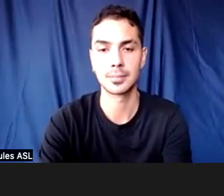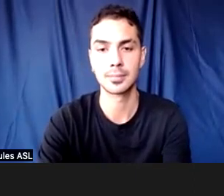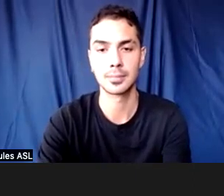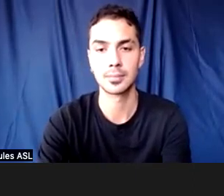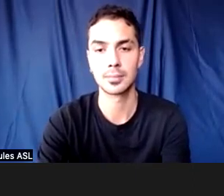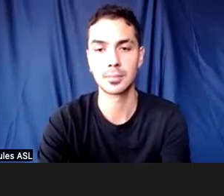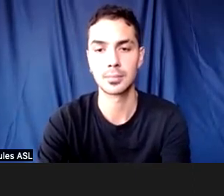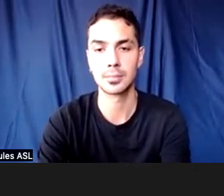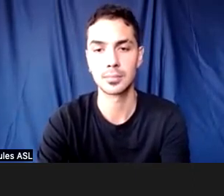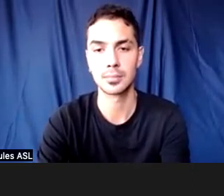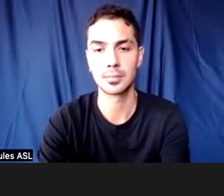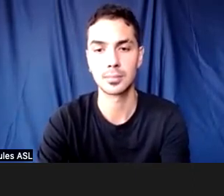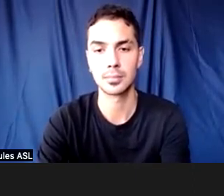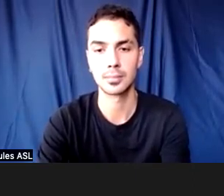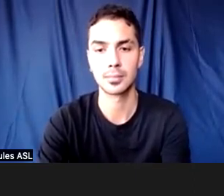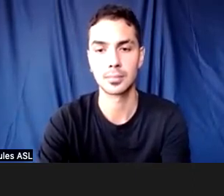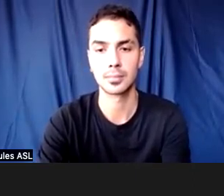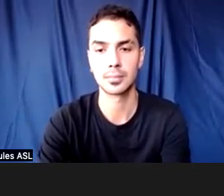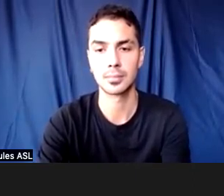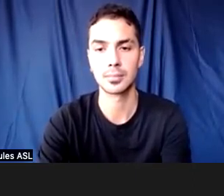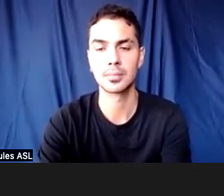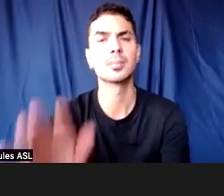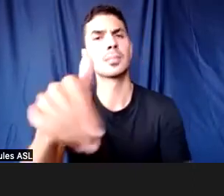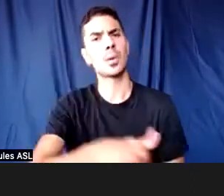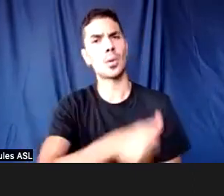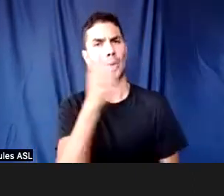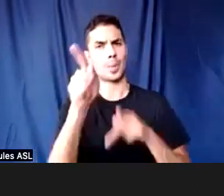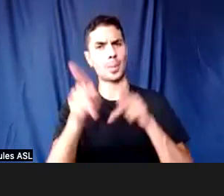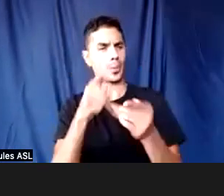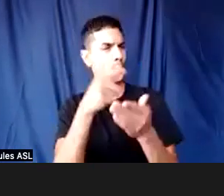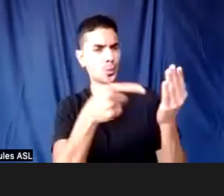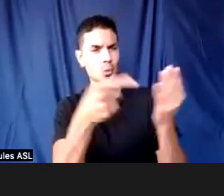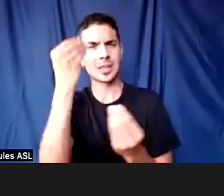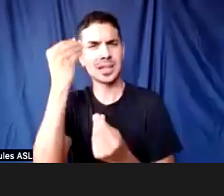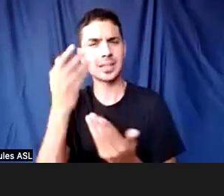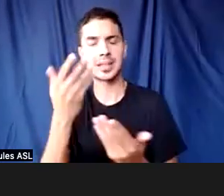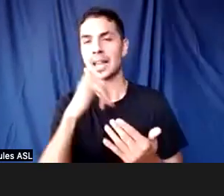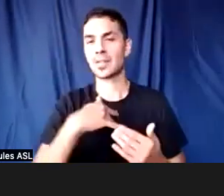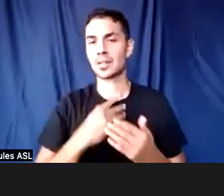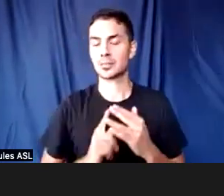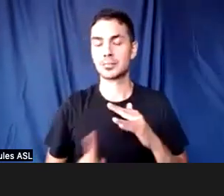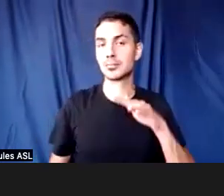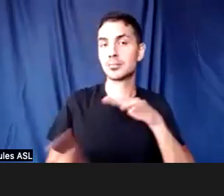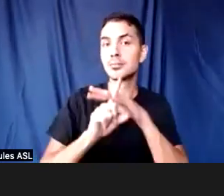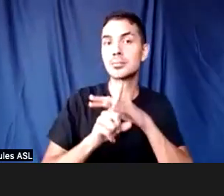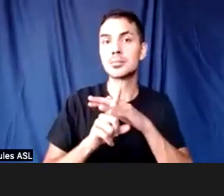What do other folks think of this? Did folks have any thoughts when they were watching this?